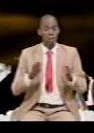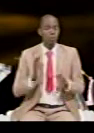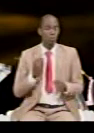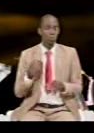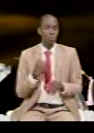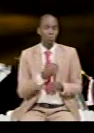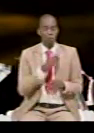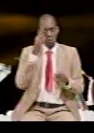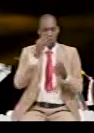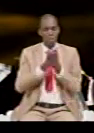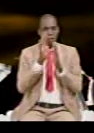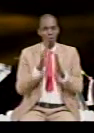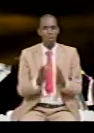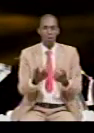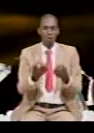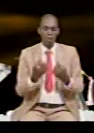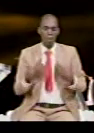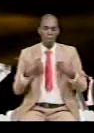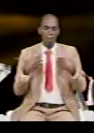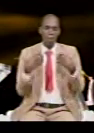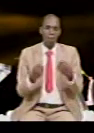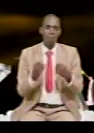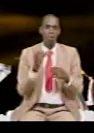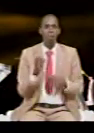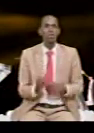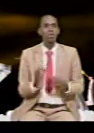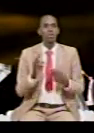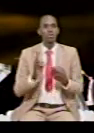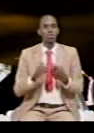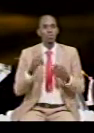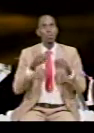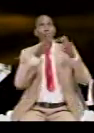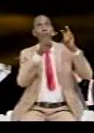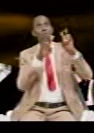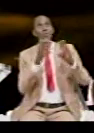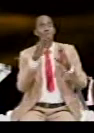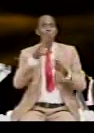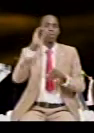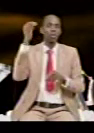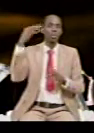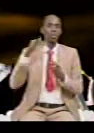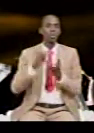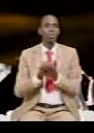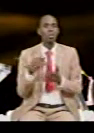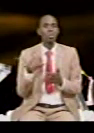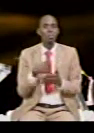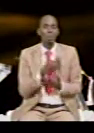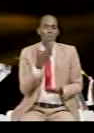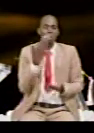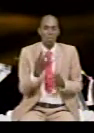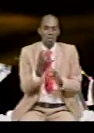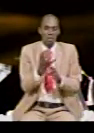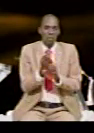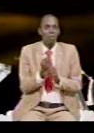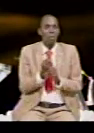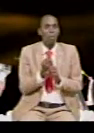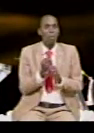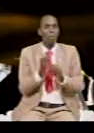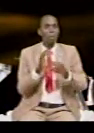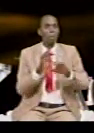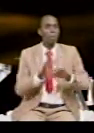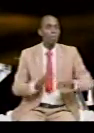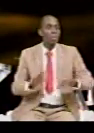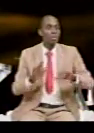come boldly. Come boldly unto the throne of grace, that we may obtain mercy